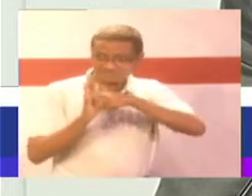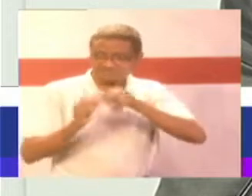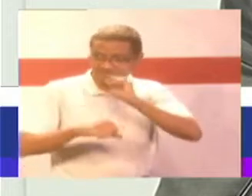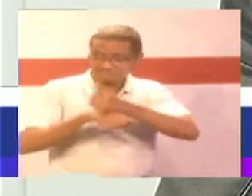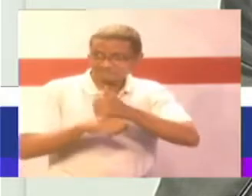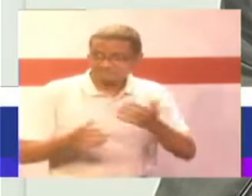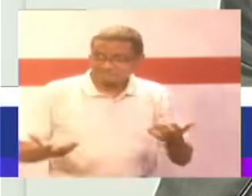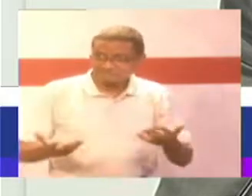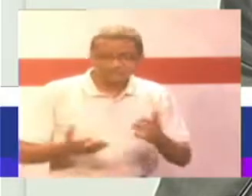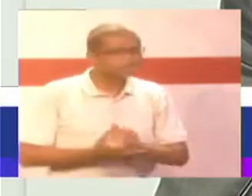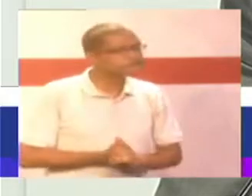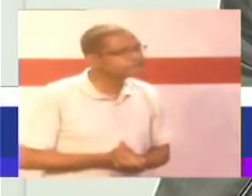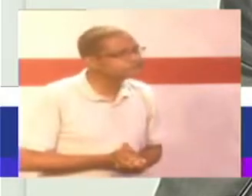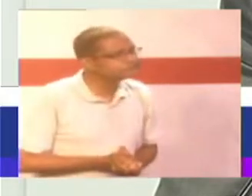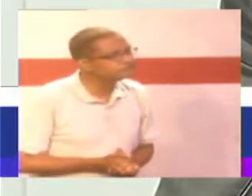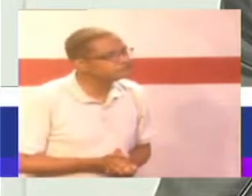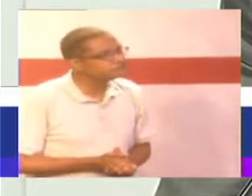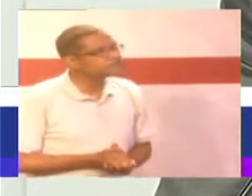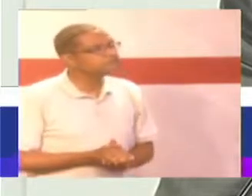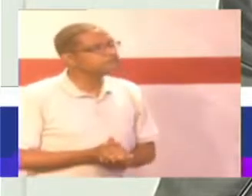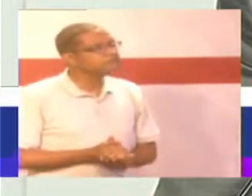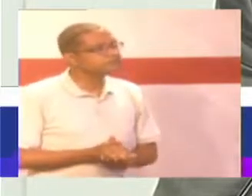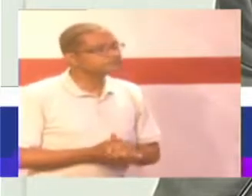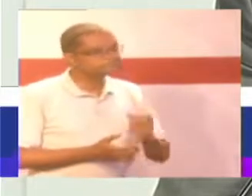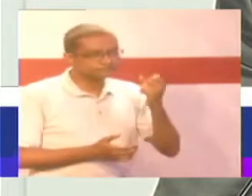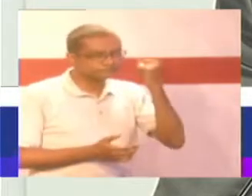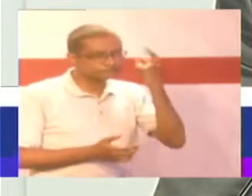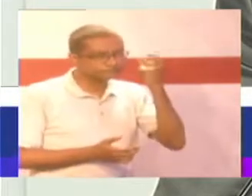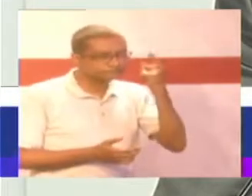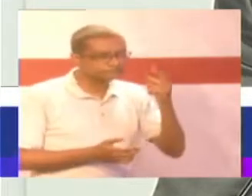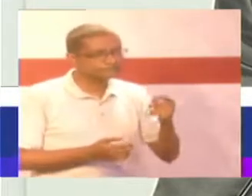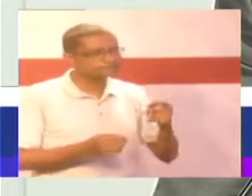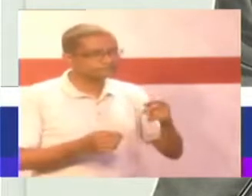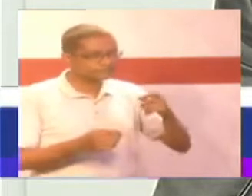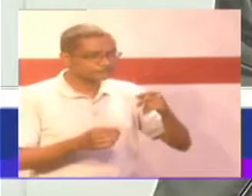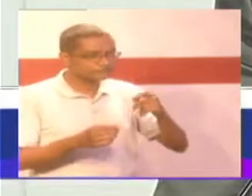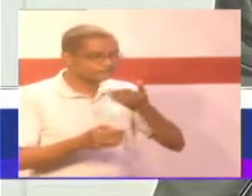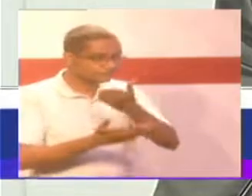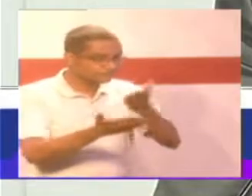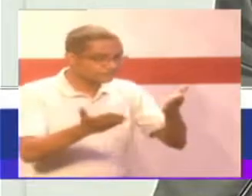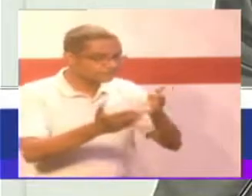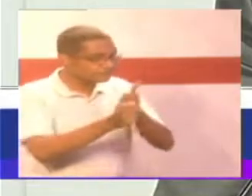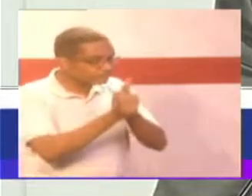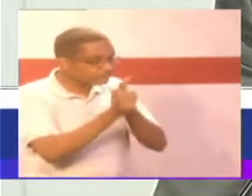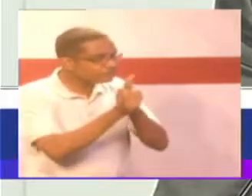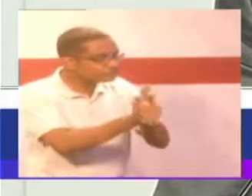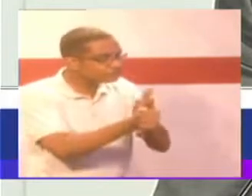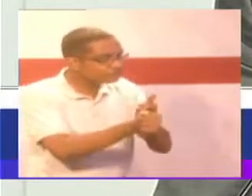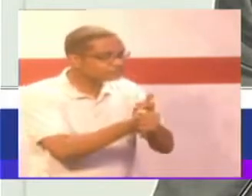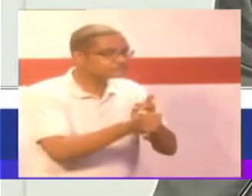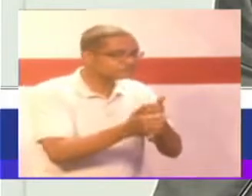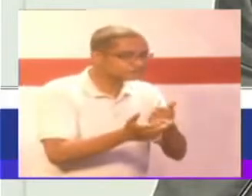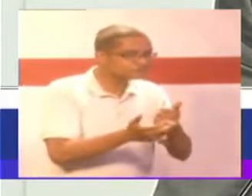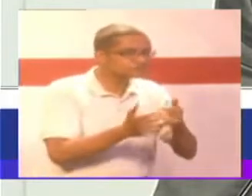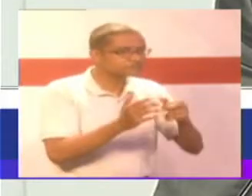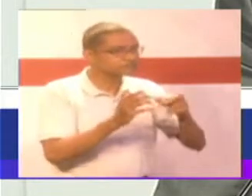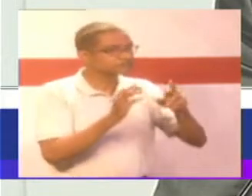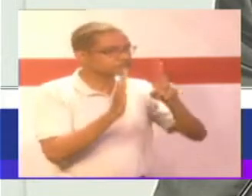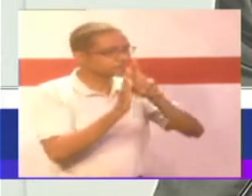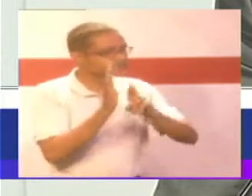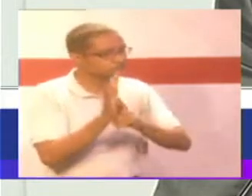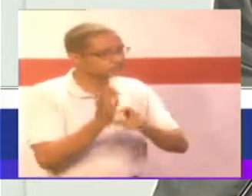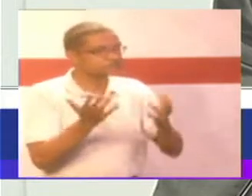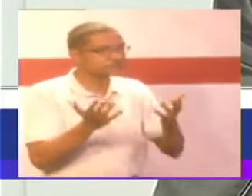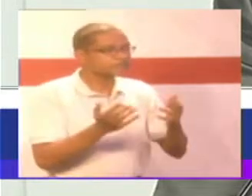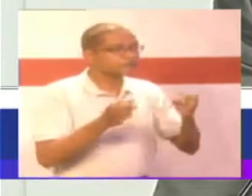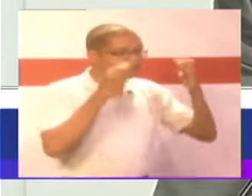however the protective measures are implemented and operationalized would be a matter for discussion with the Ministry of Education, but also to